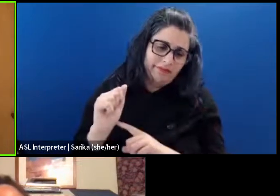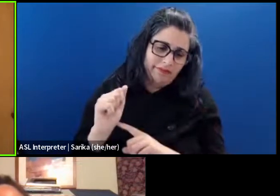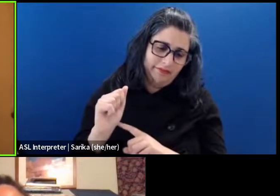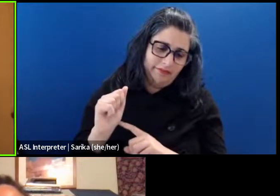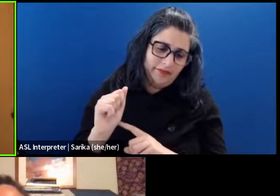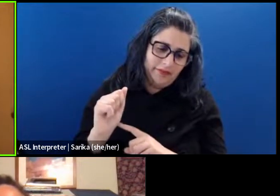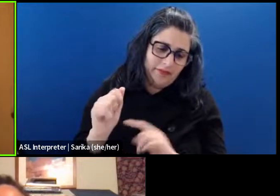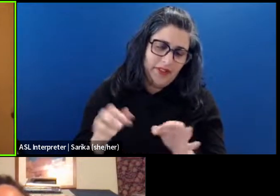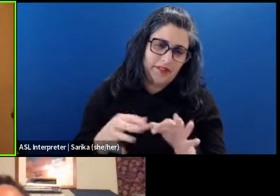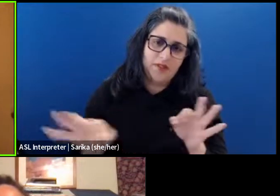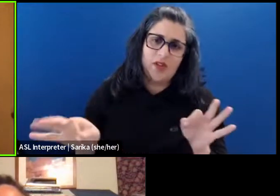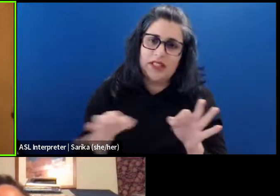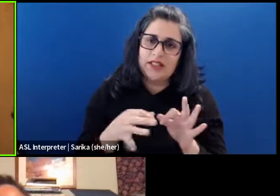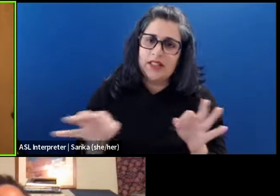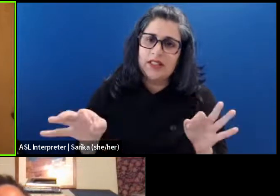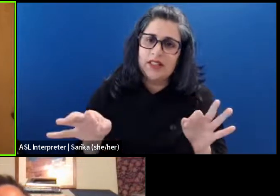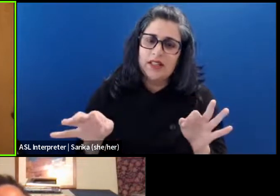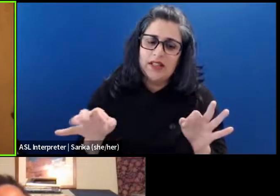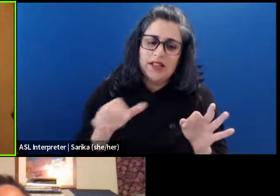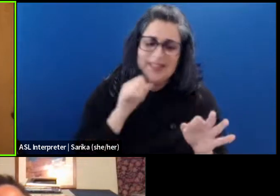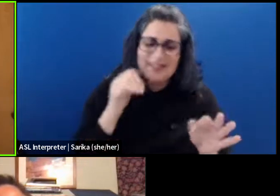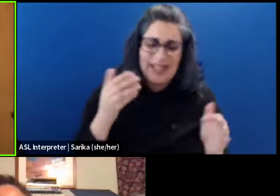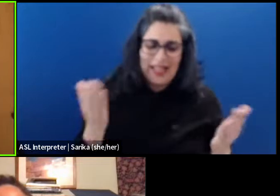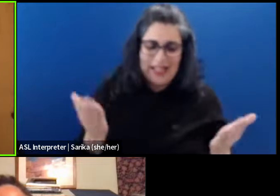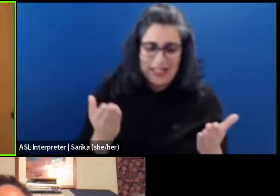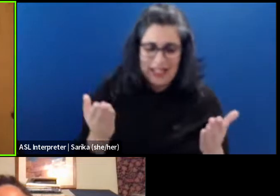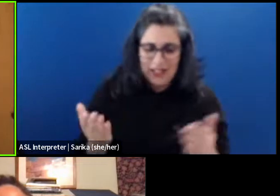don't have it next to me, but I